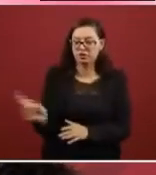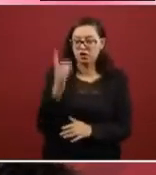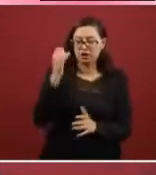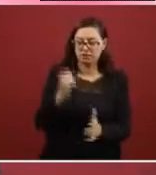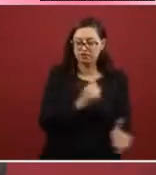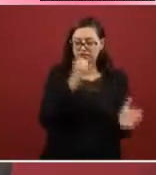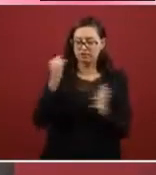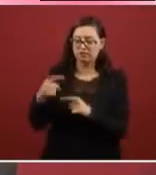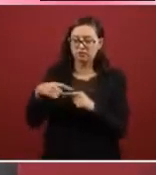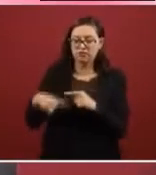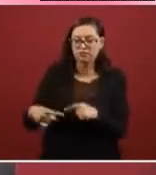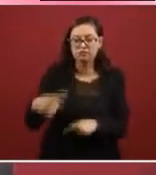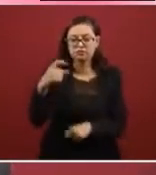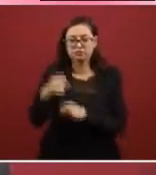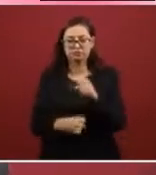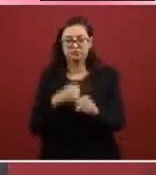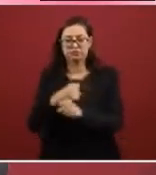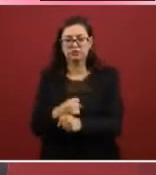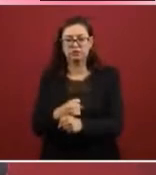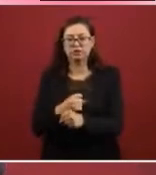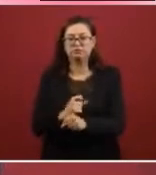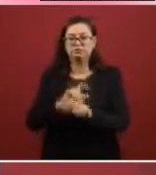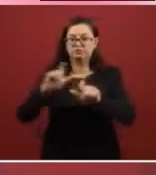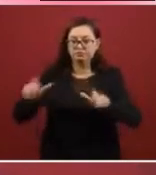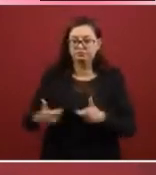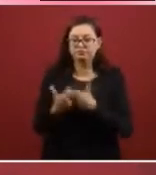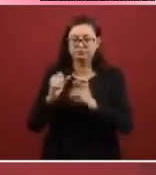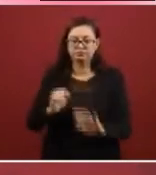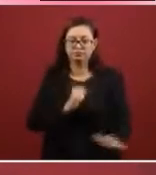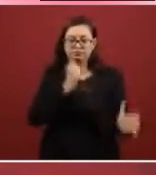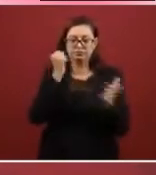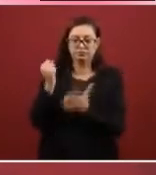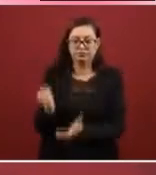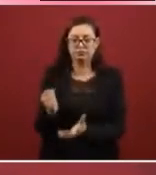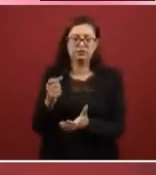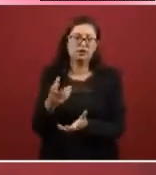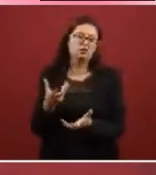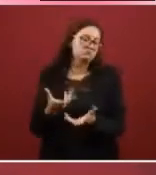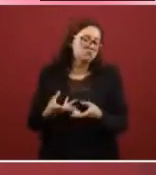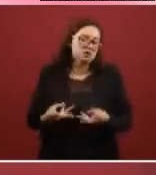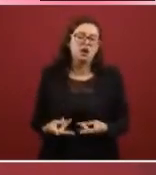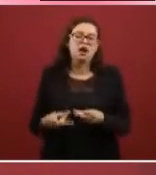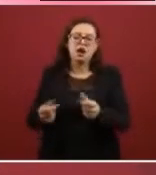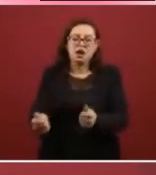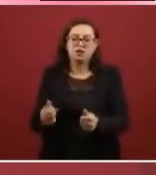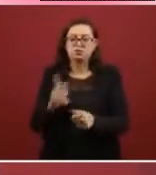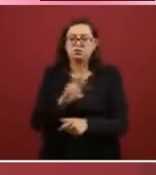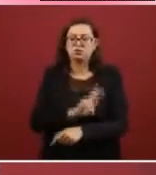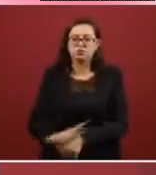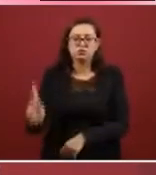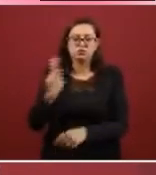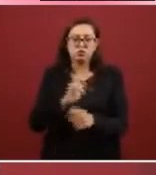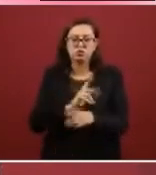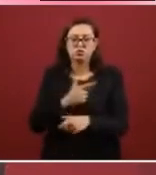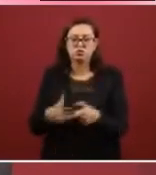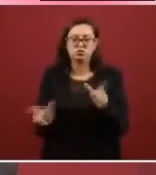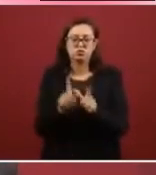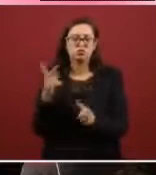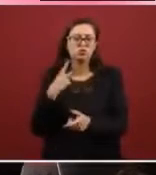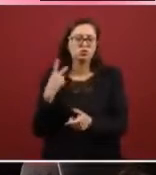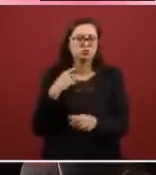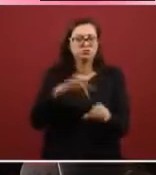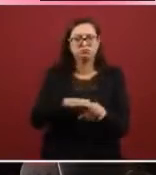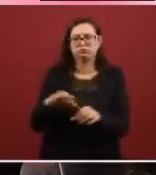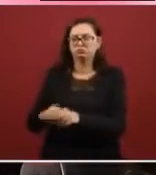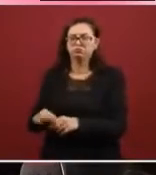dónde provienen del fondo de Yucatán. From the fund of Yucatan that was already seen and voted on by